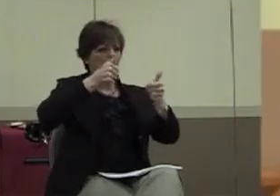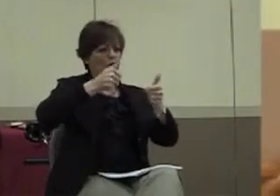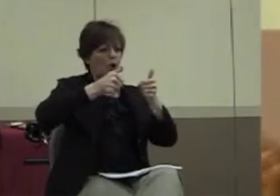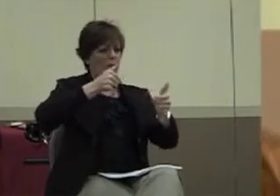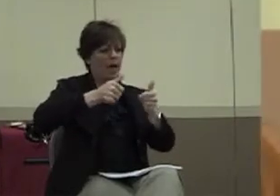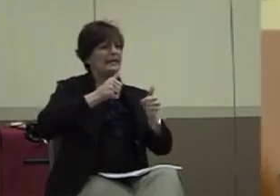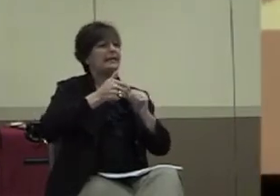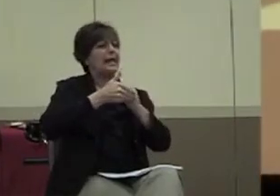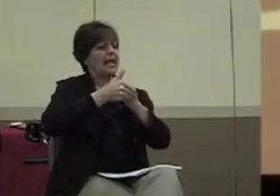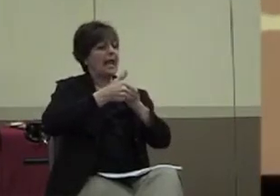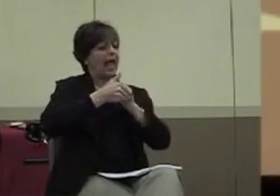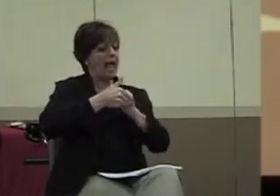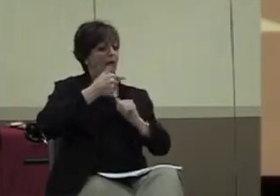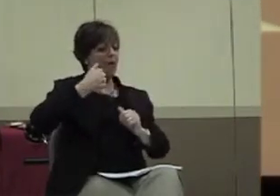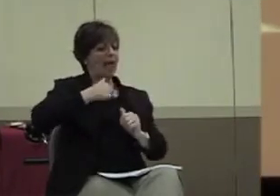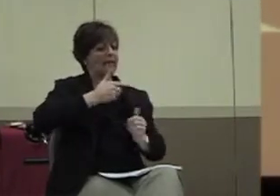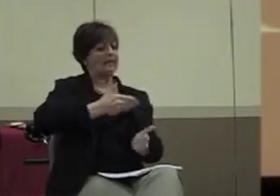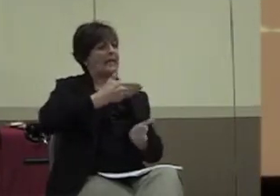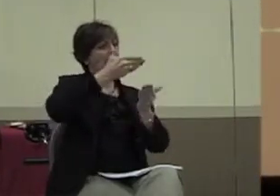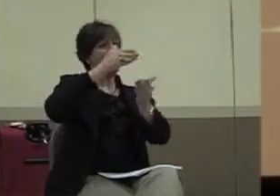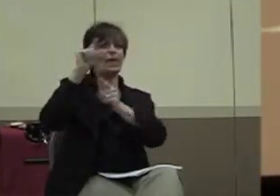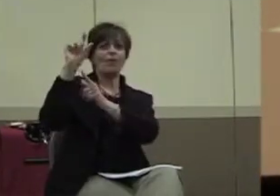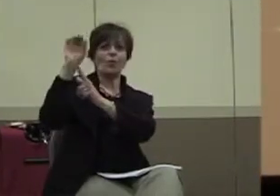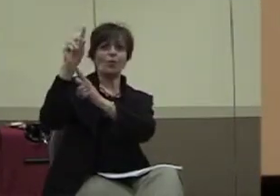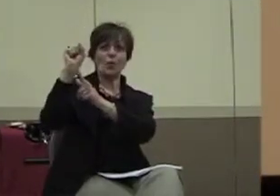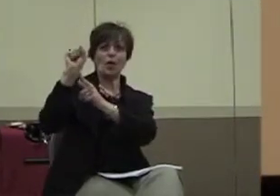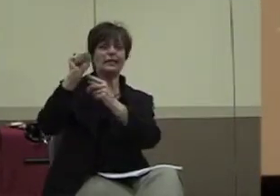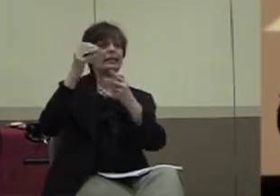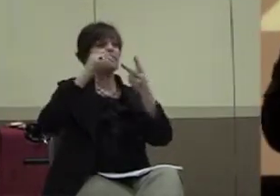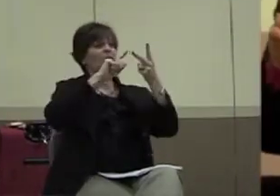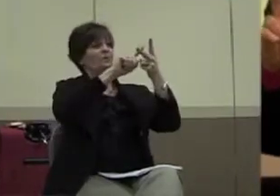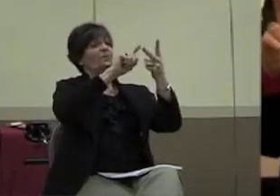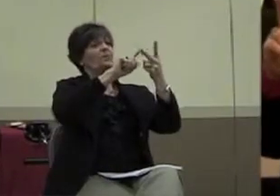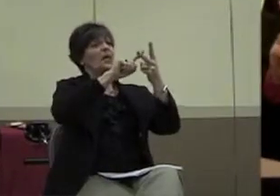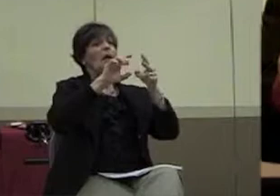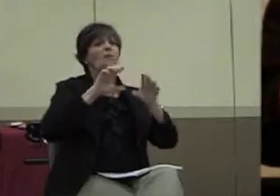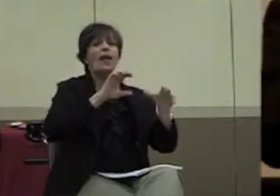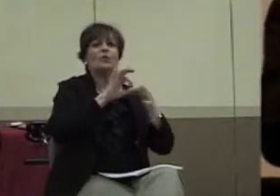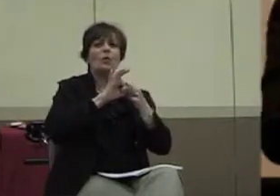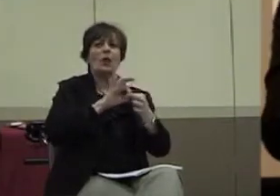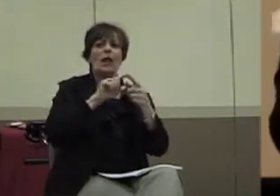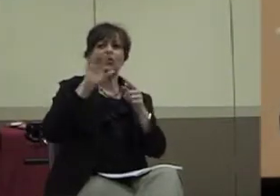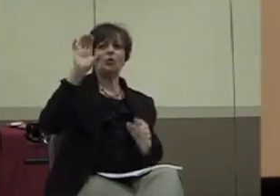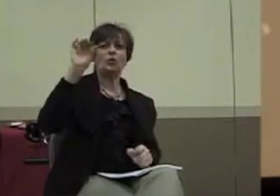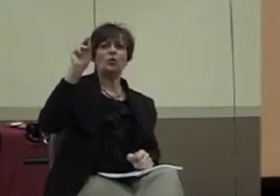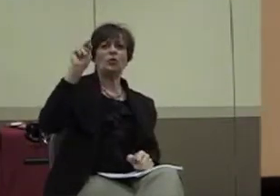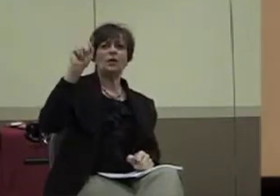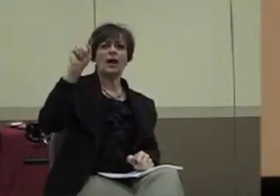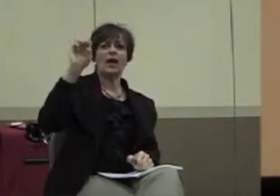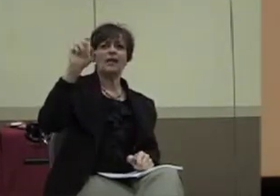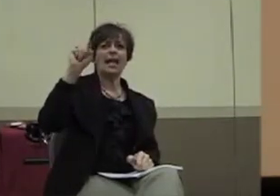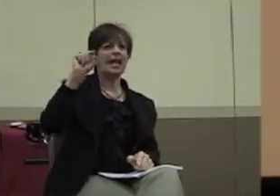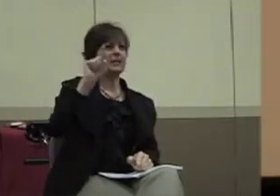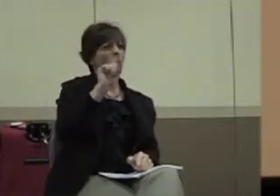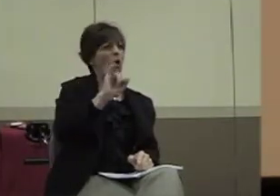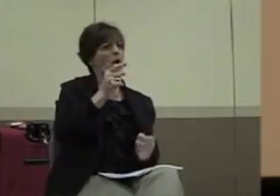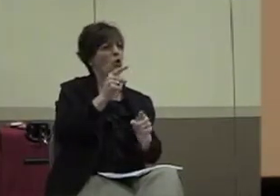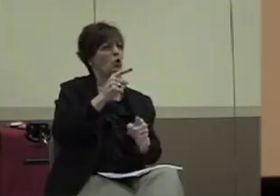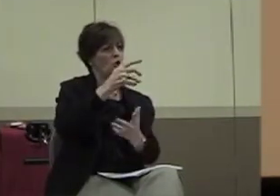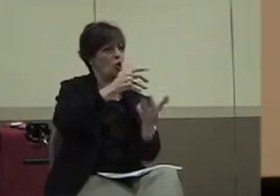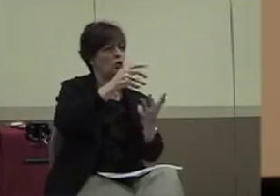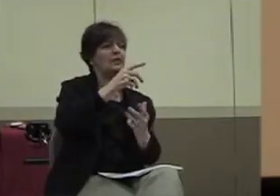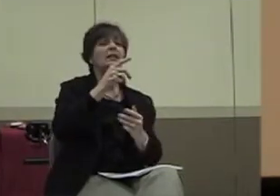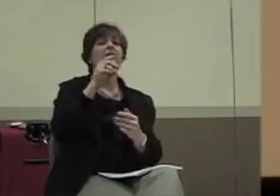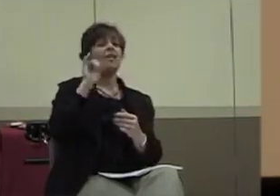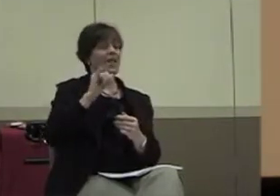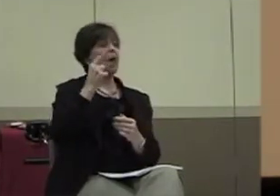deliver goods. The second rule about behavior is related to the context within which it occurs. Now, this is the one